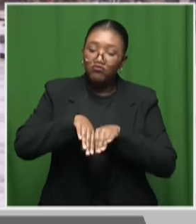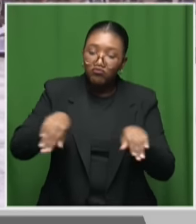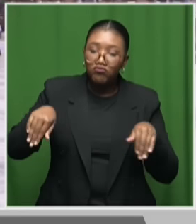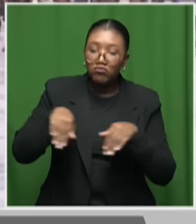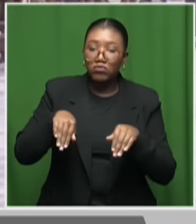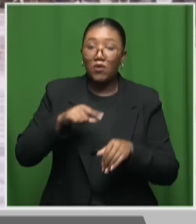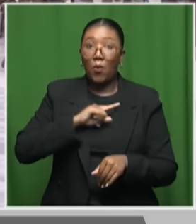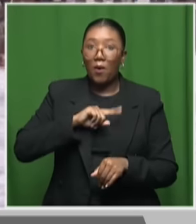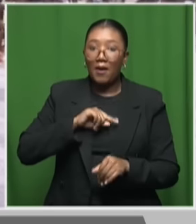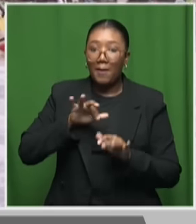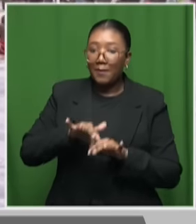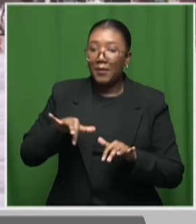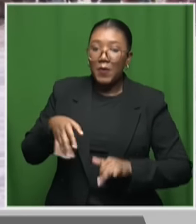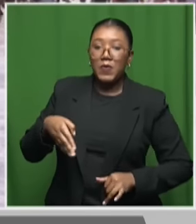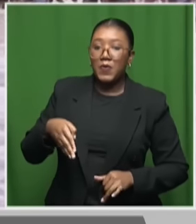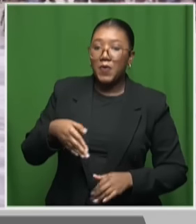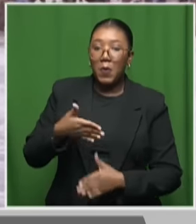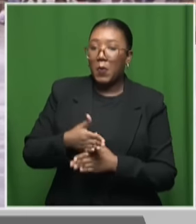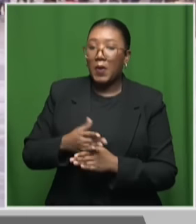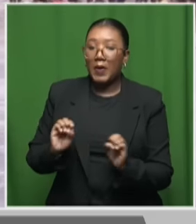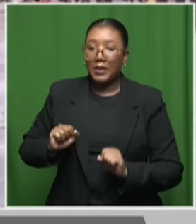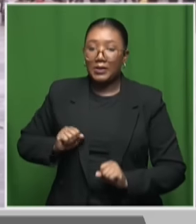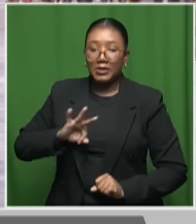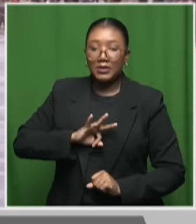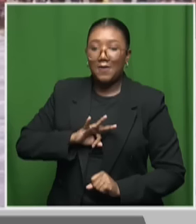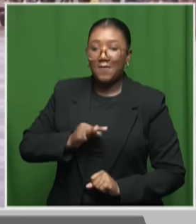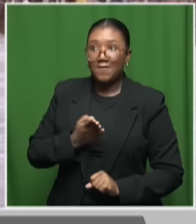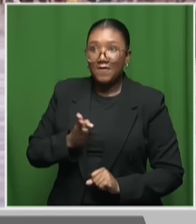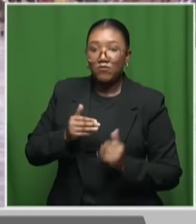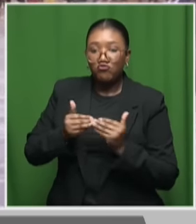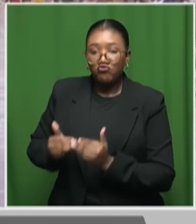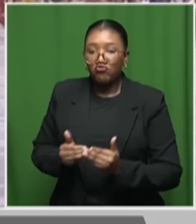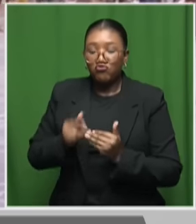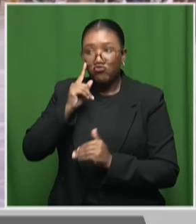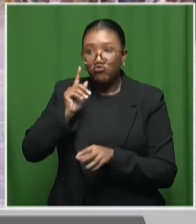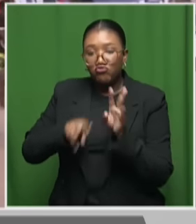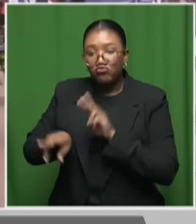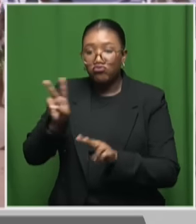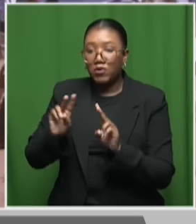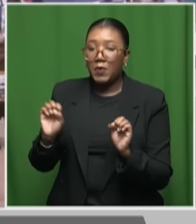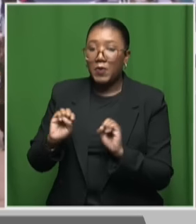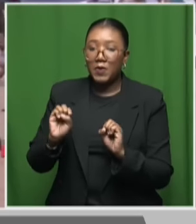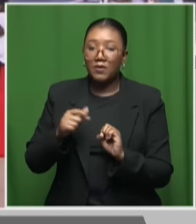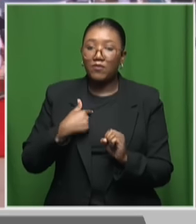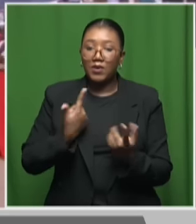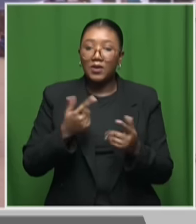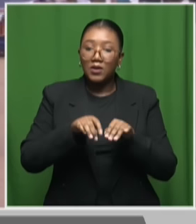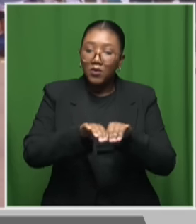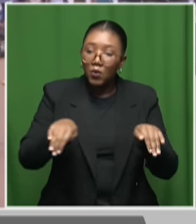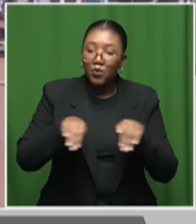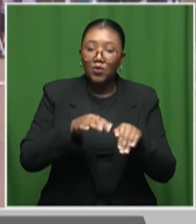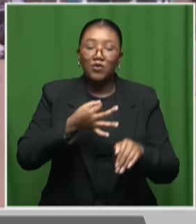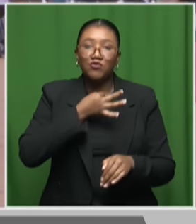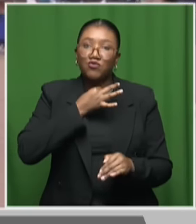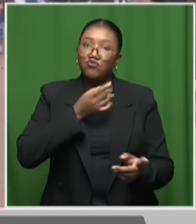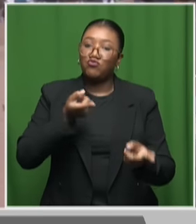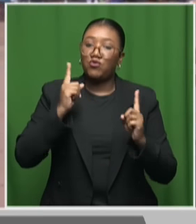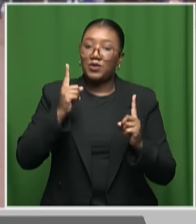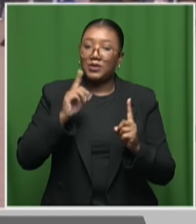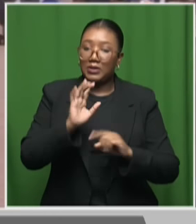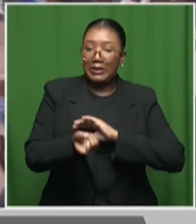time. So we always have to urge swimmers. I mean, even being in knee-deep water in the ocean is a risk. I mean, we've